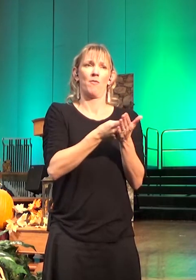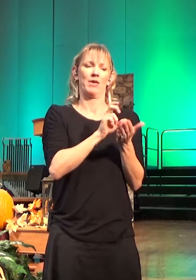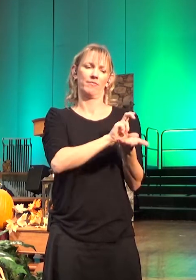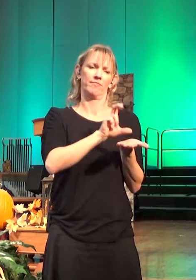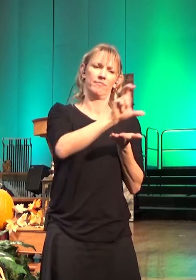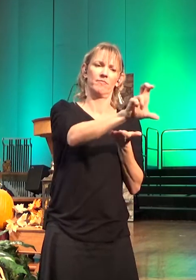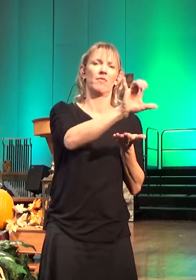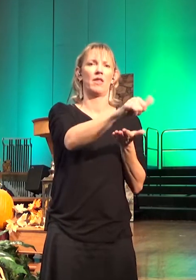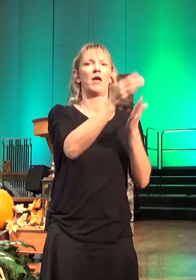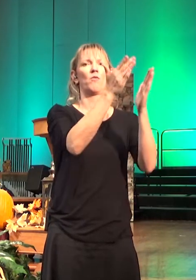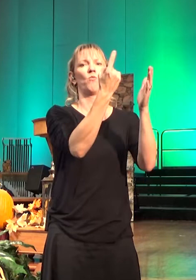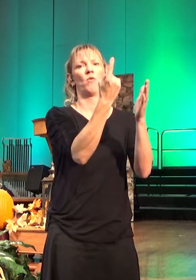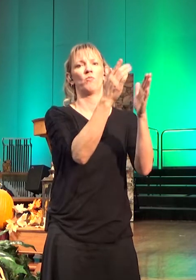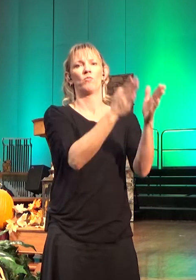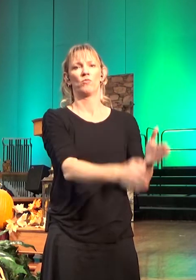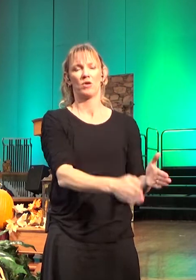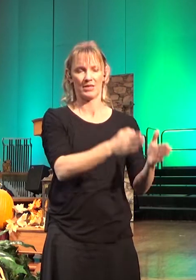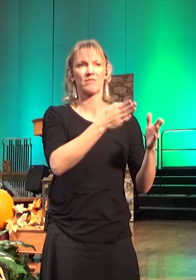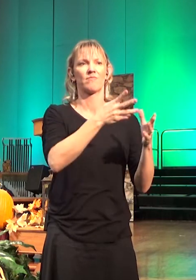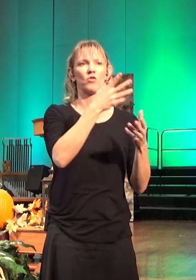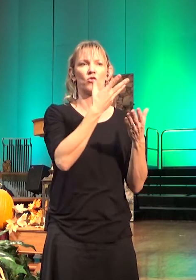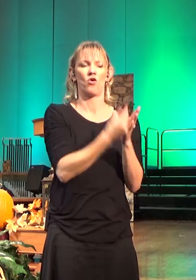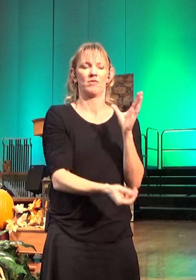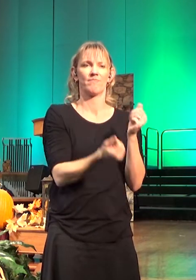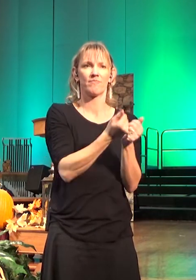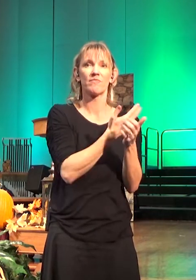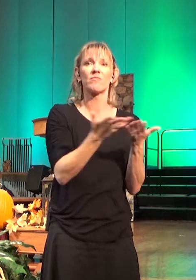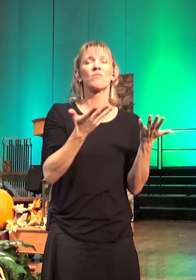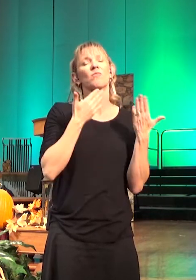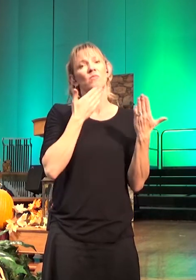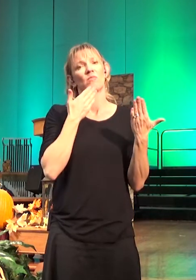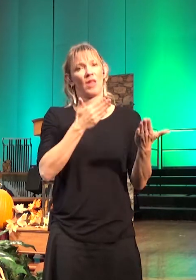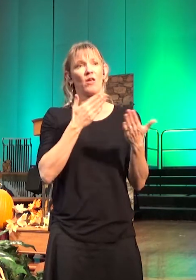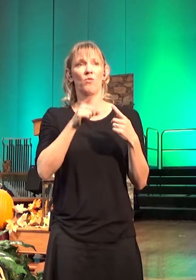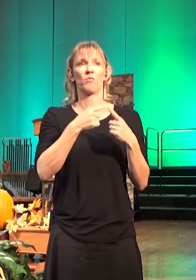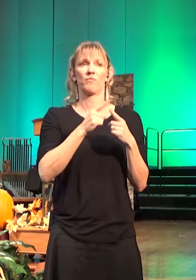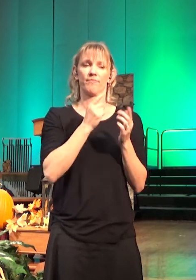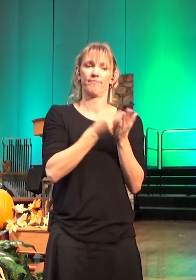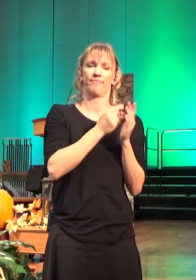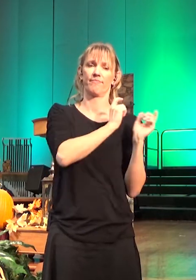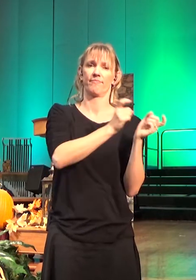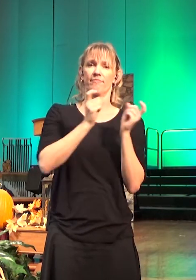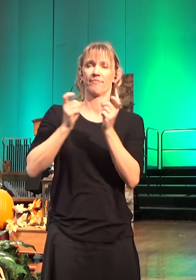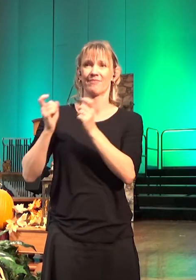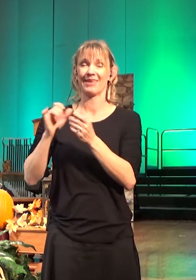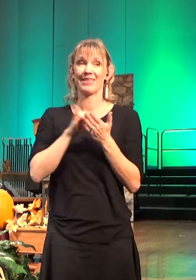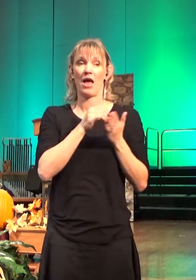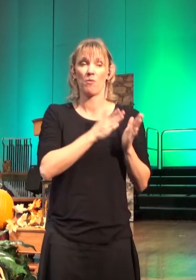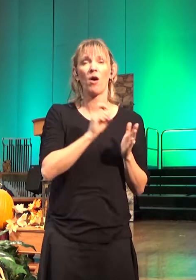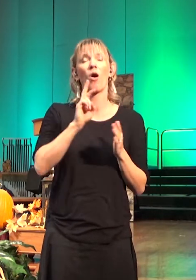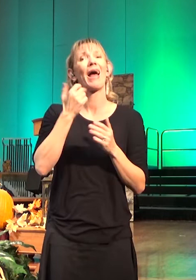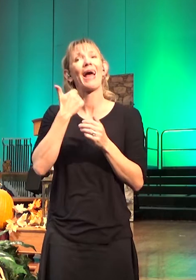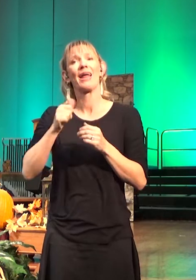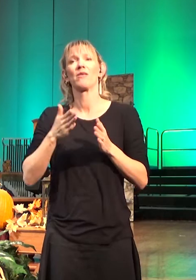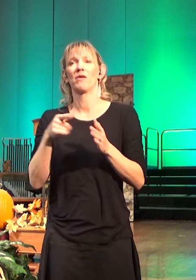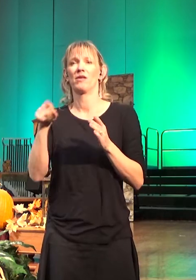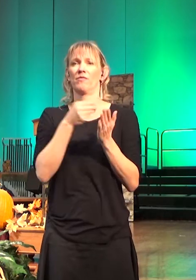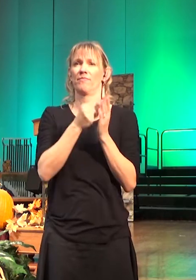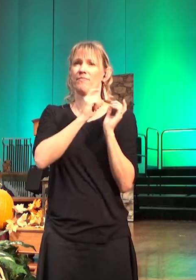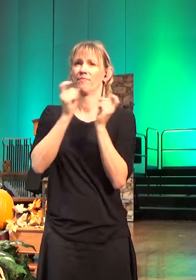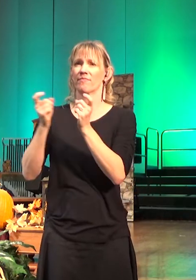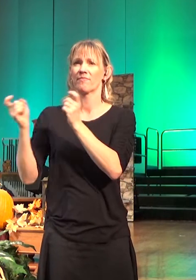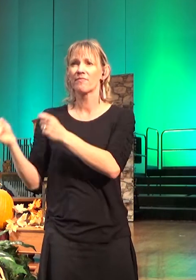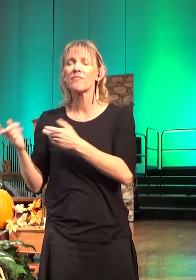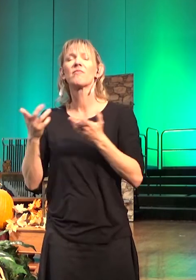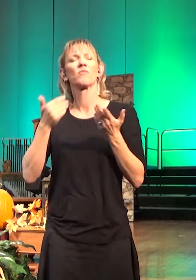money into that person's pocket to help rebuild their lives again, and just want to thank everyone who gave in that way, or when you give in any way, because I